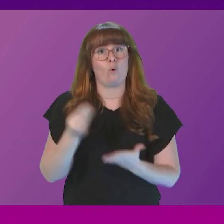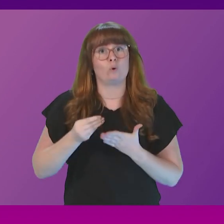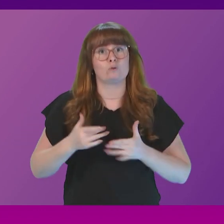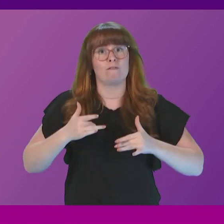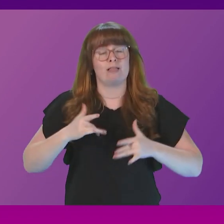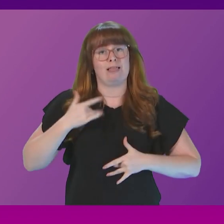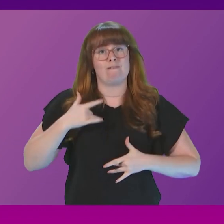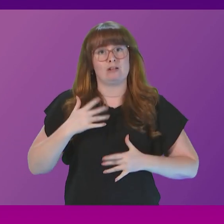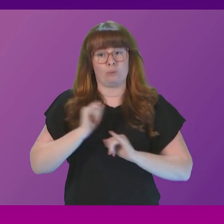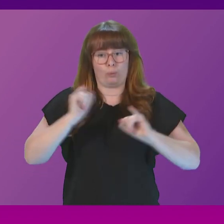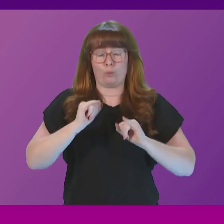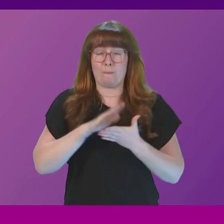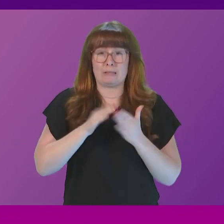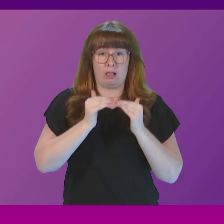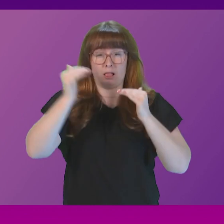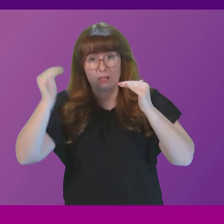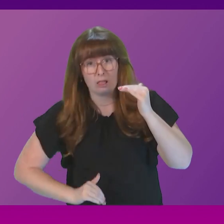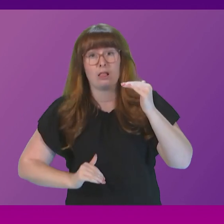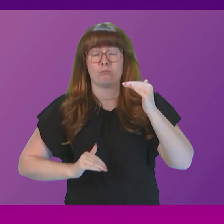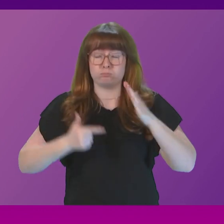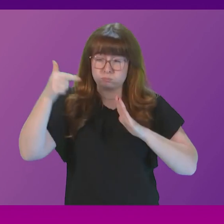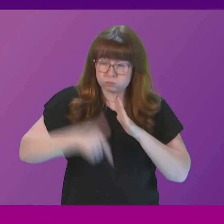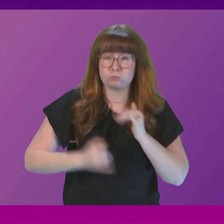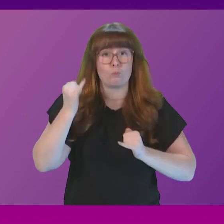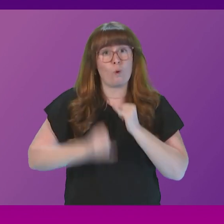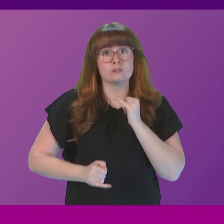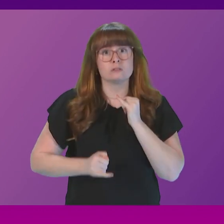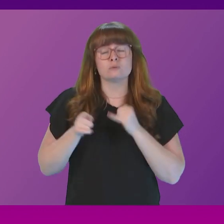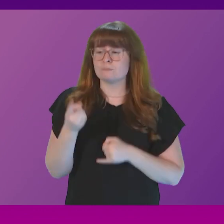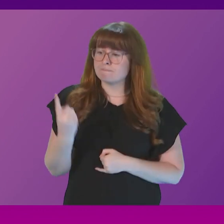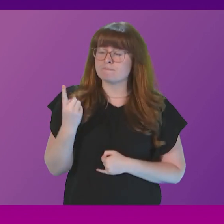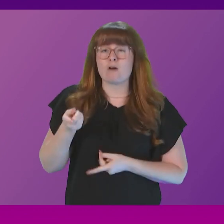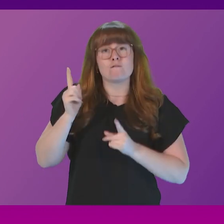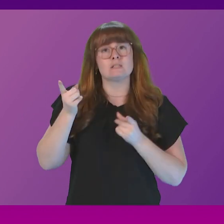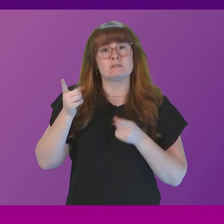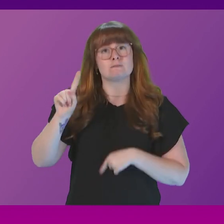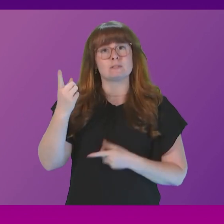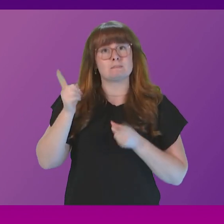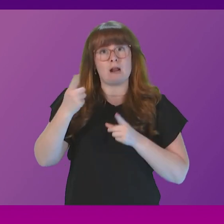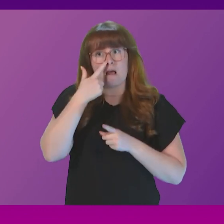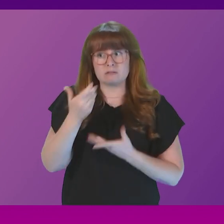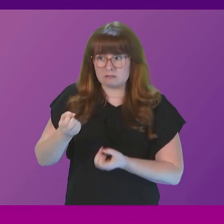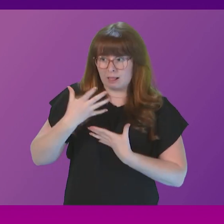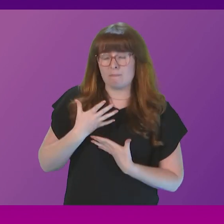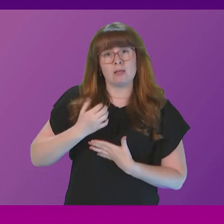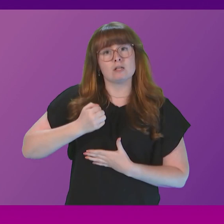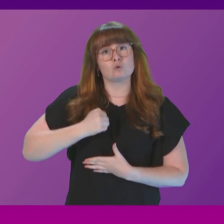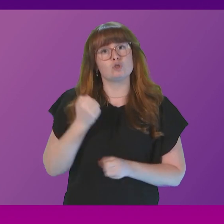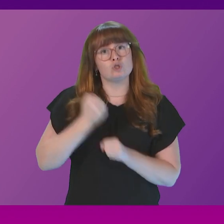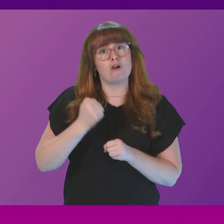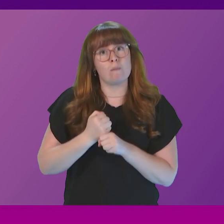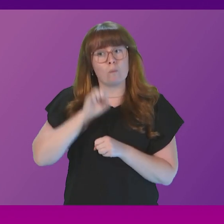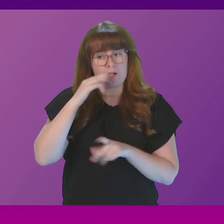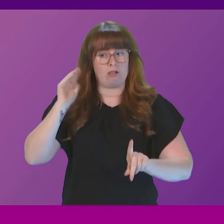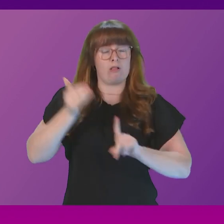widens those inequalities even further. So can the First Minister advise what steps the Scottish Government is taking to target